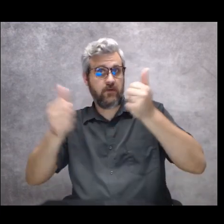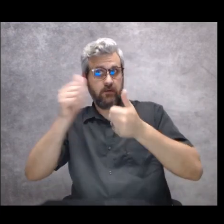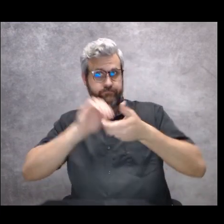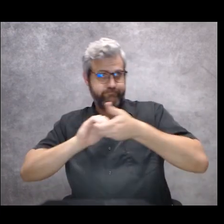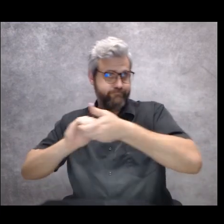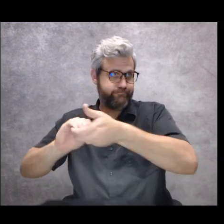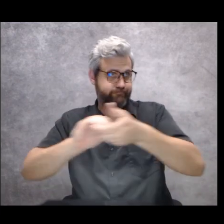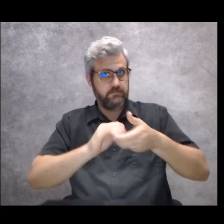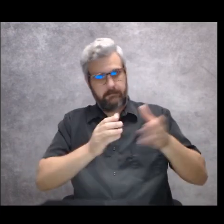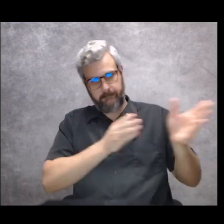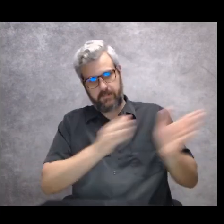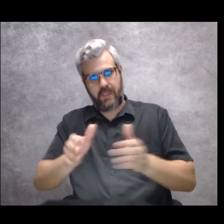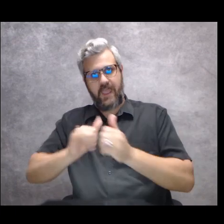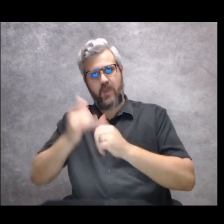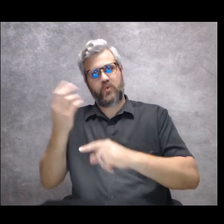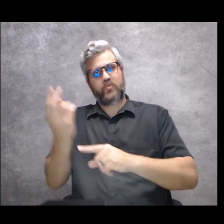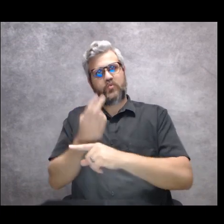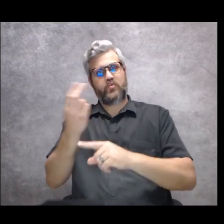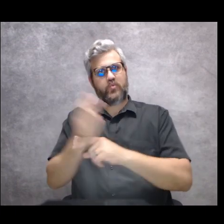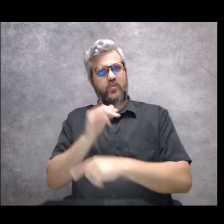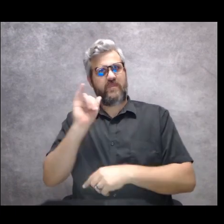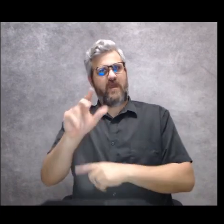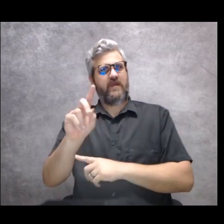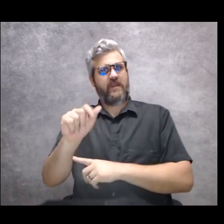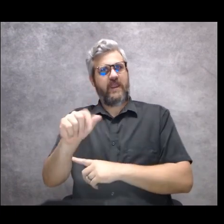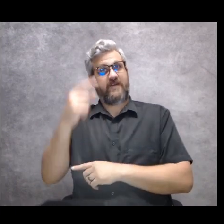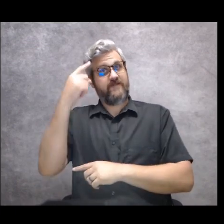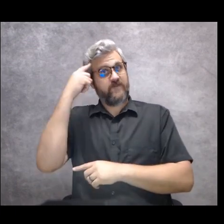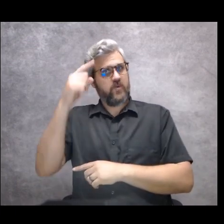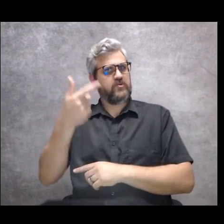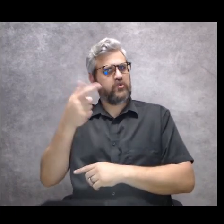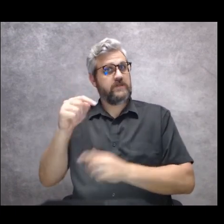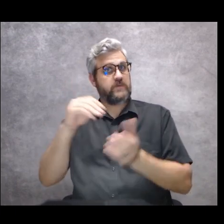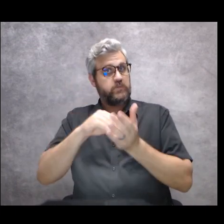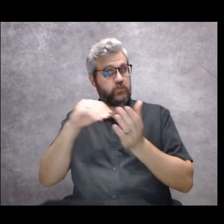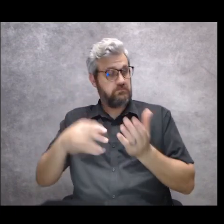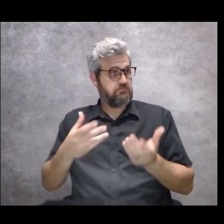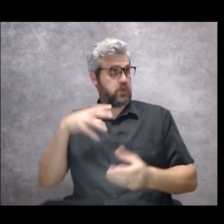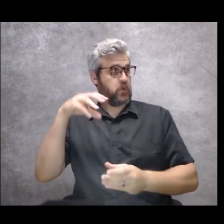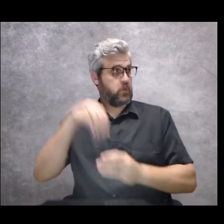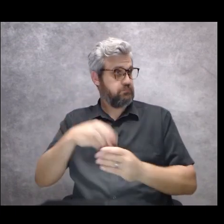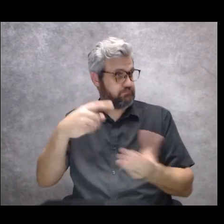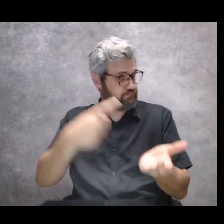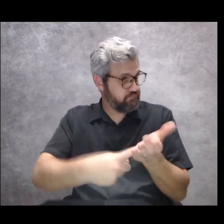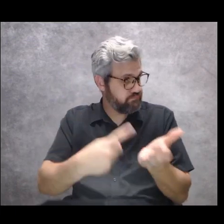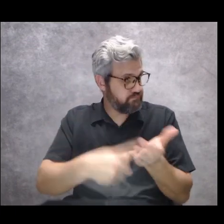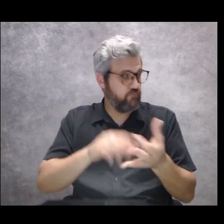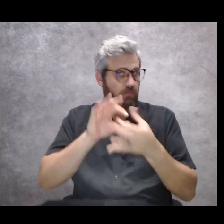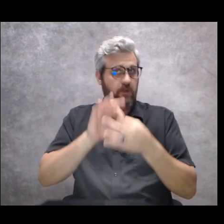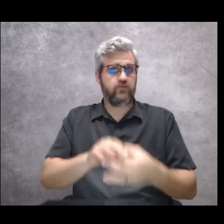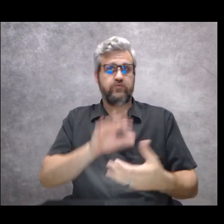students. This could include discussions about scheduling, curriculum, and enrichment